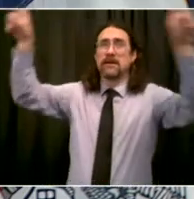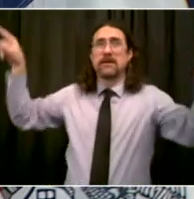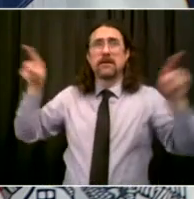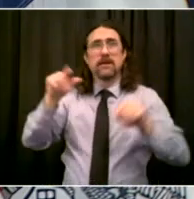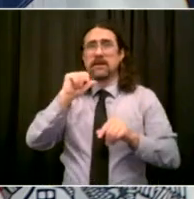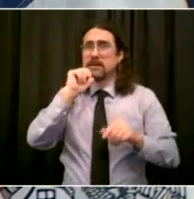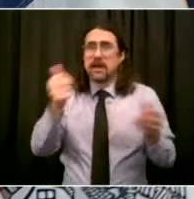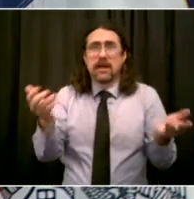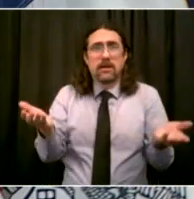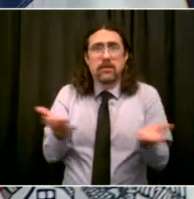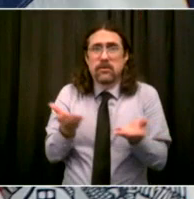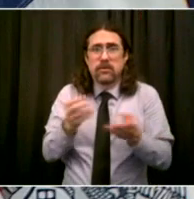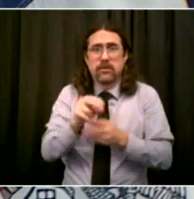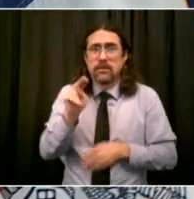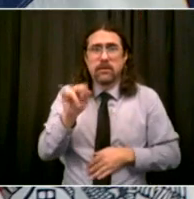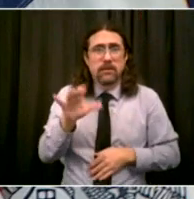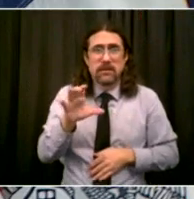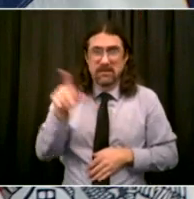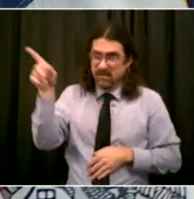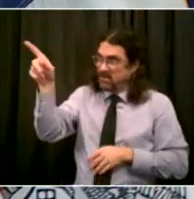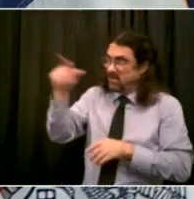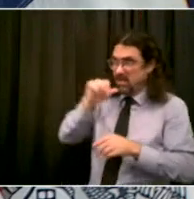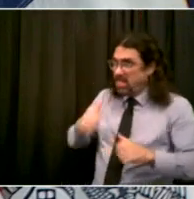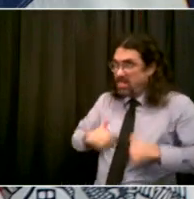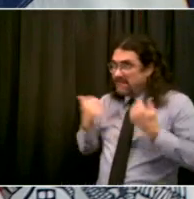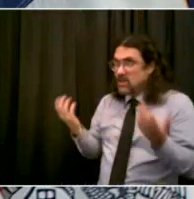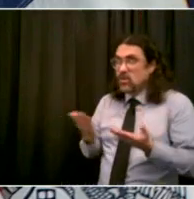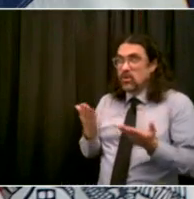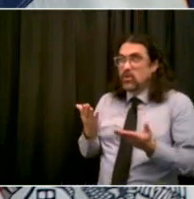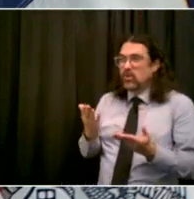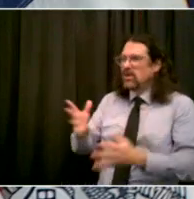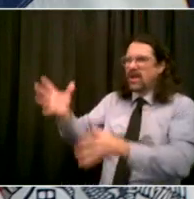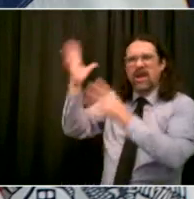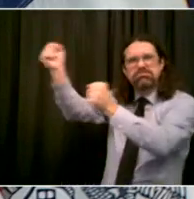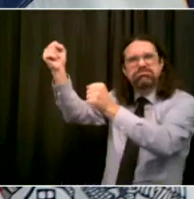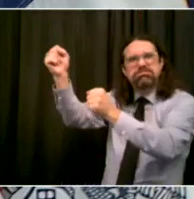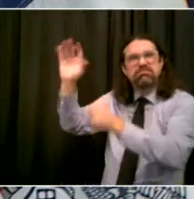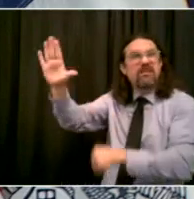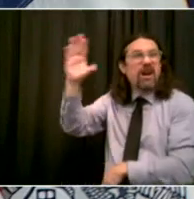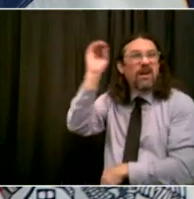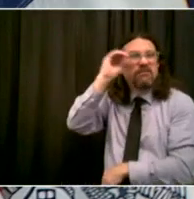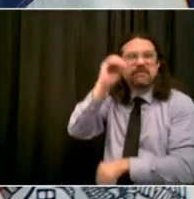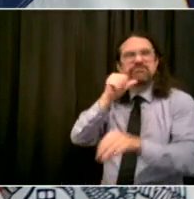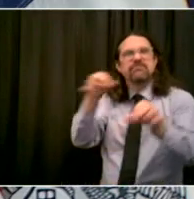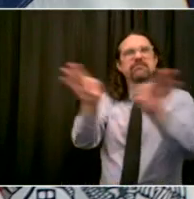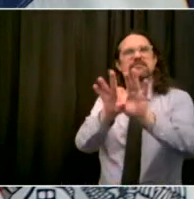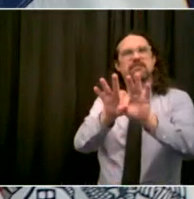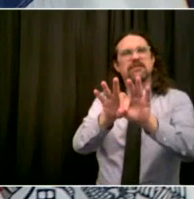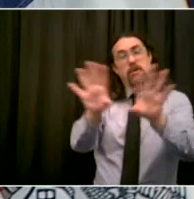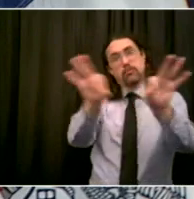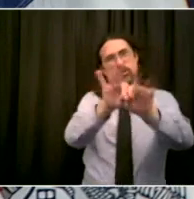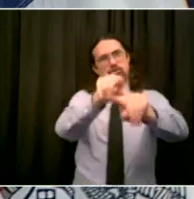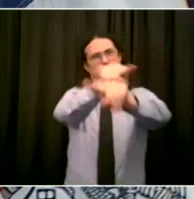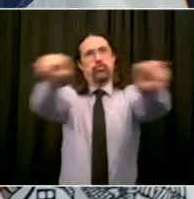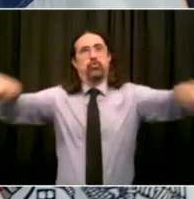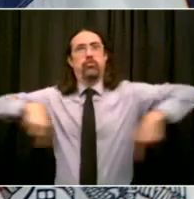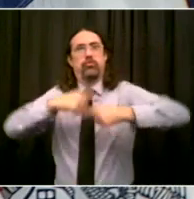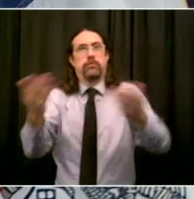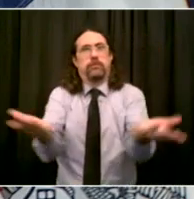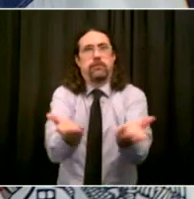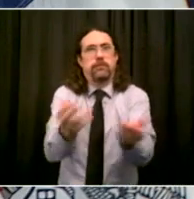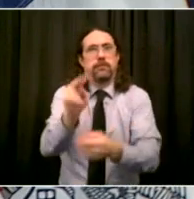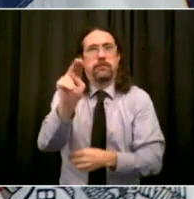We have been doing the work of change and reform for 7 years now. It's not something that's new to